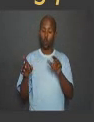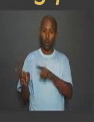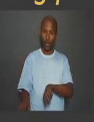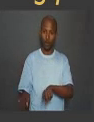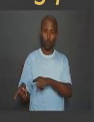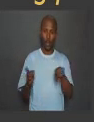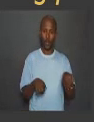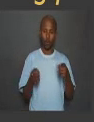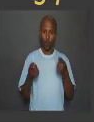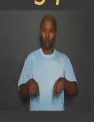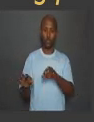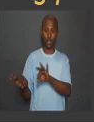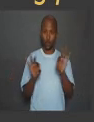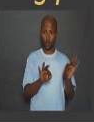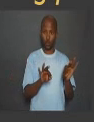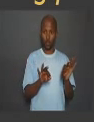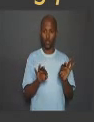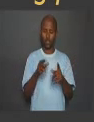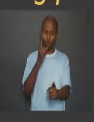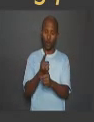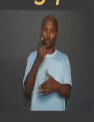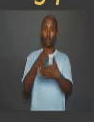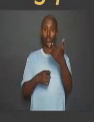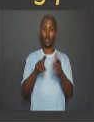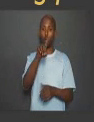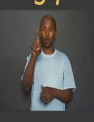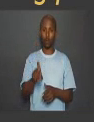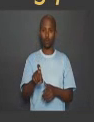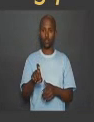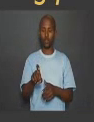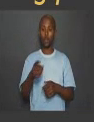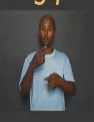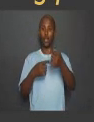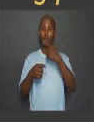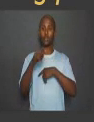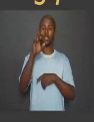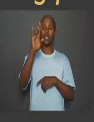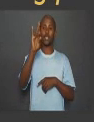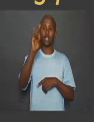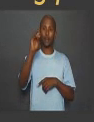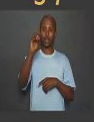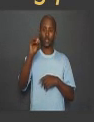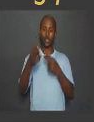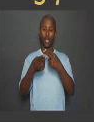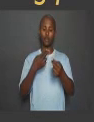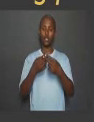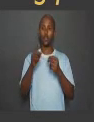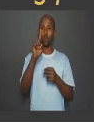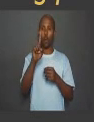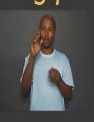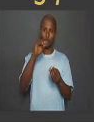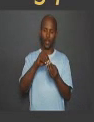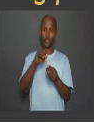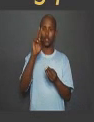the correct values, our equation becomes 70 times 1